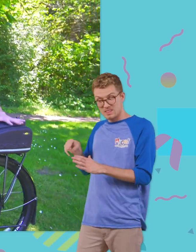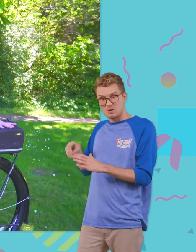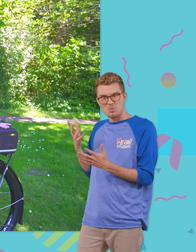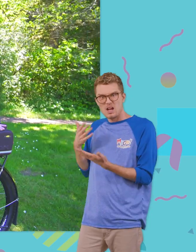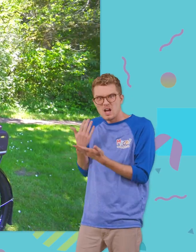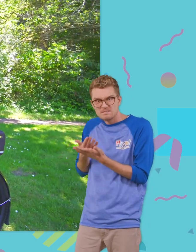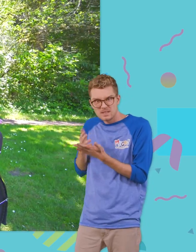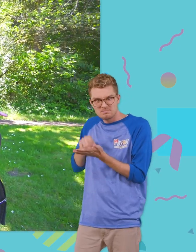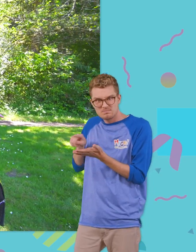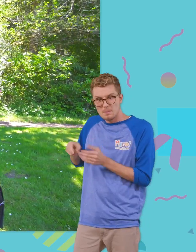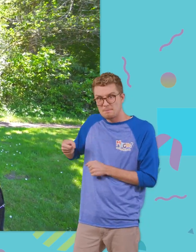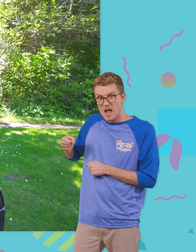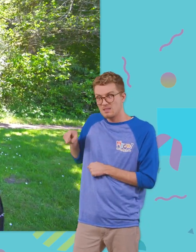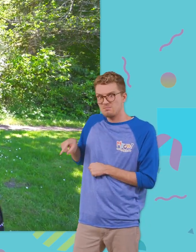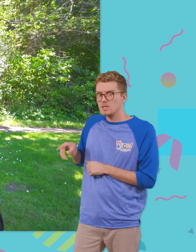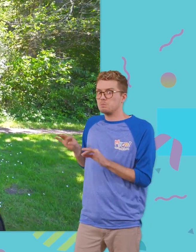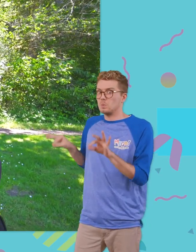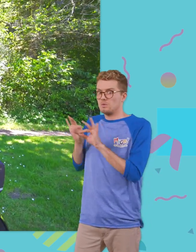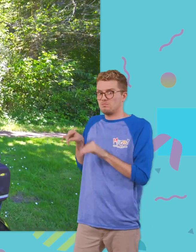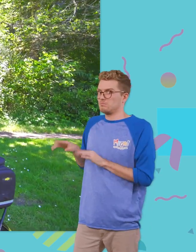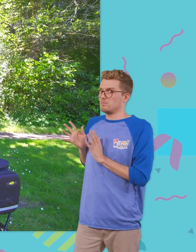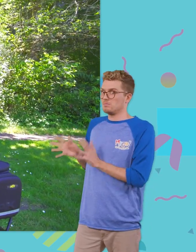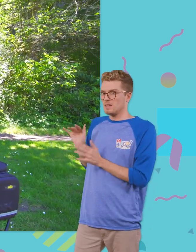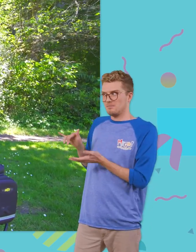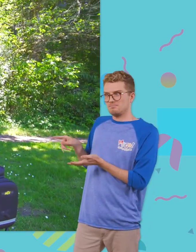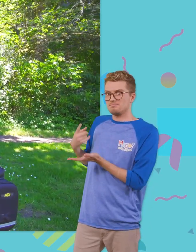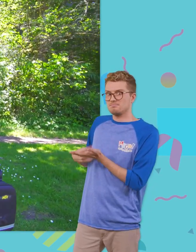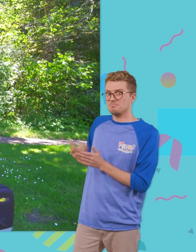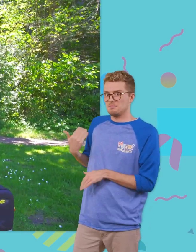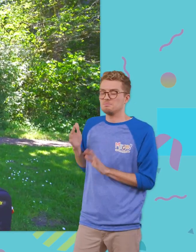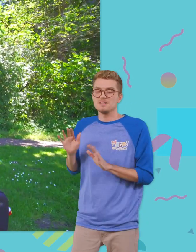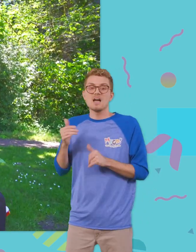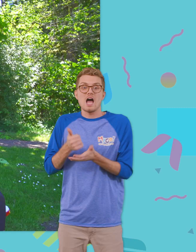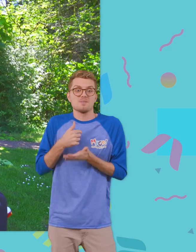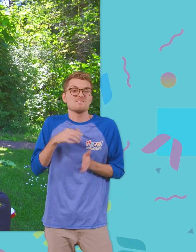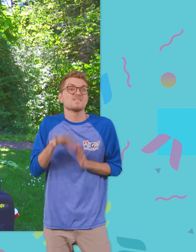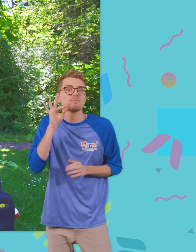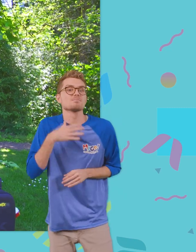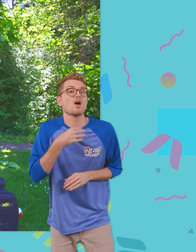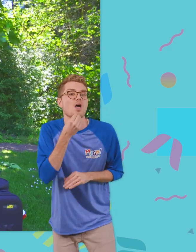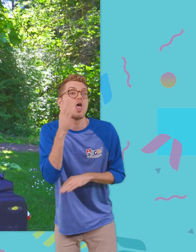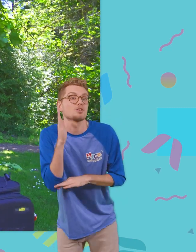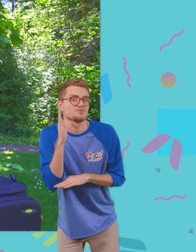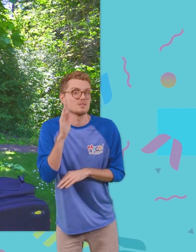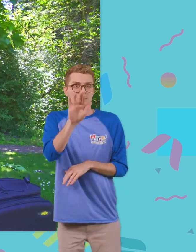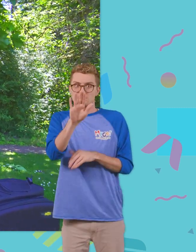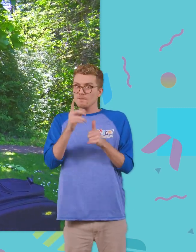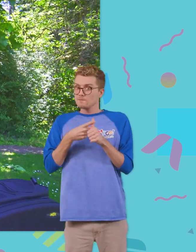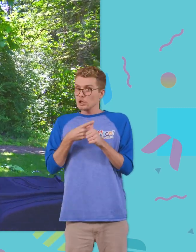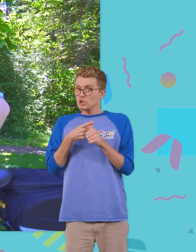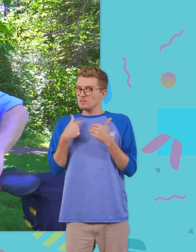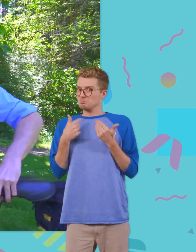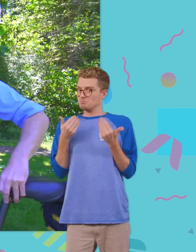Yeah, and look at this. This is the crime scene investigation bag, he said. This is gonna help us find my